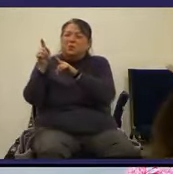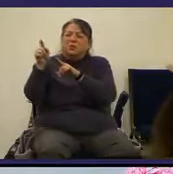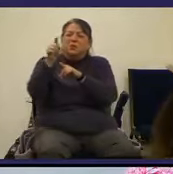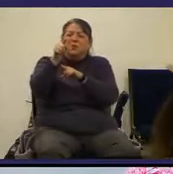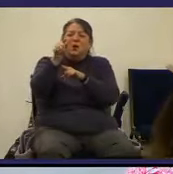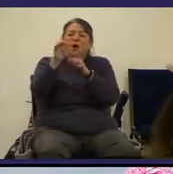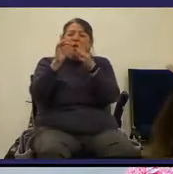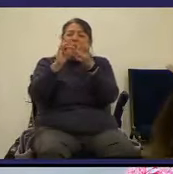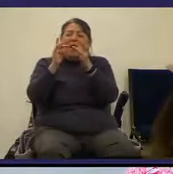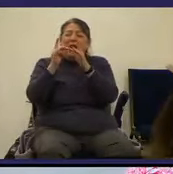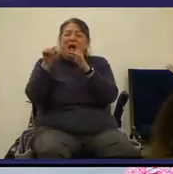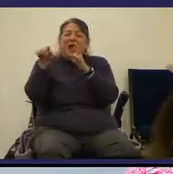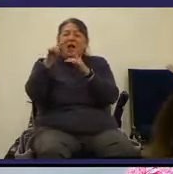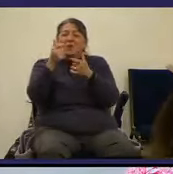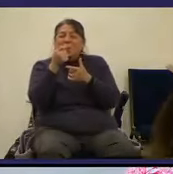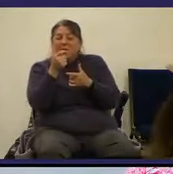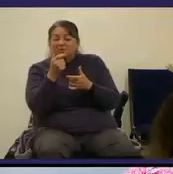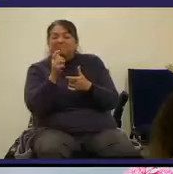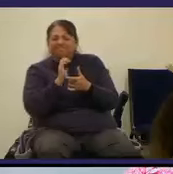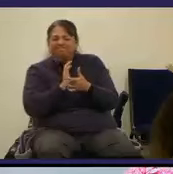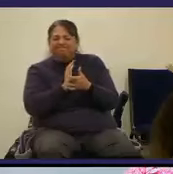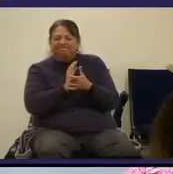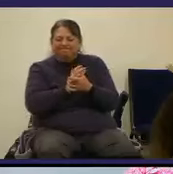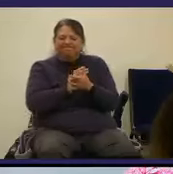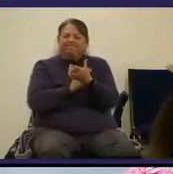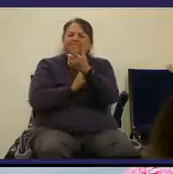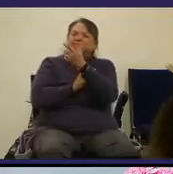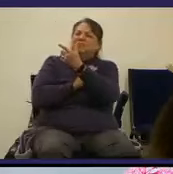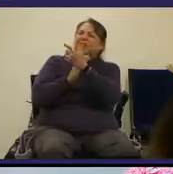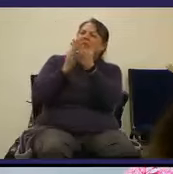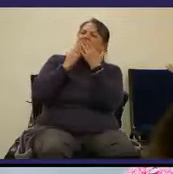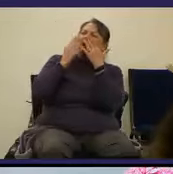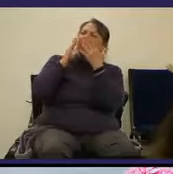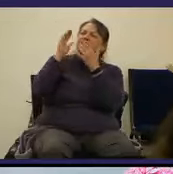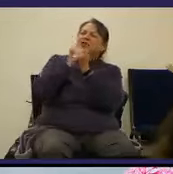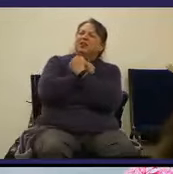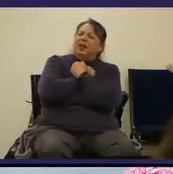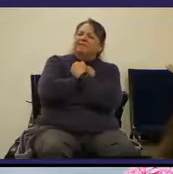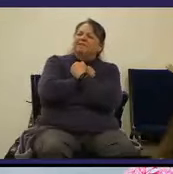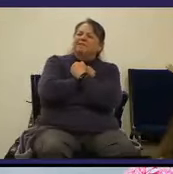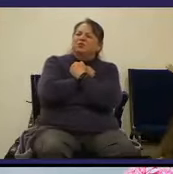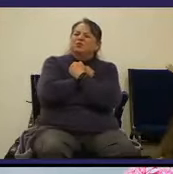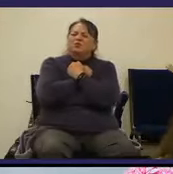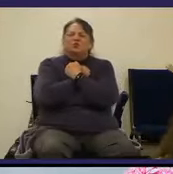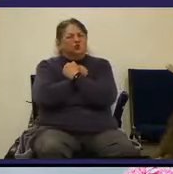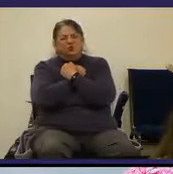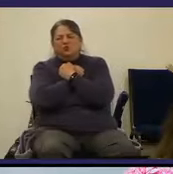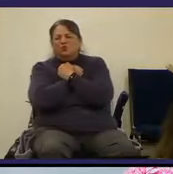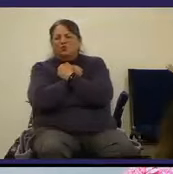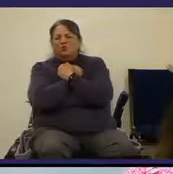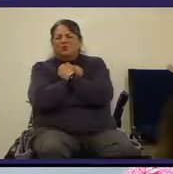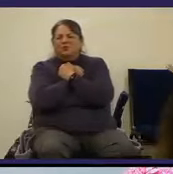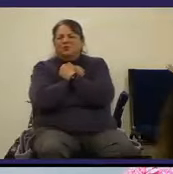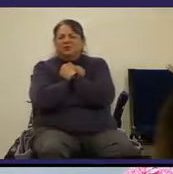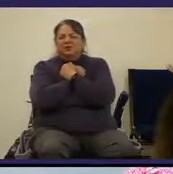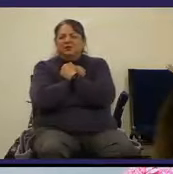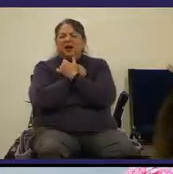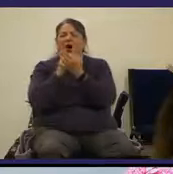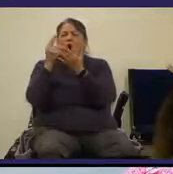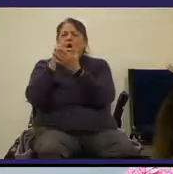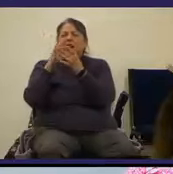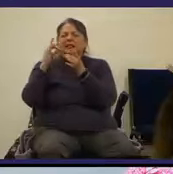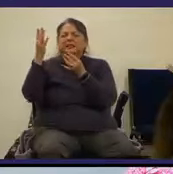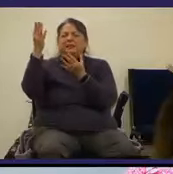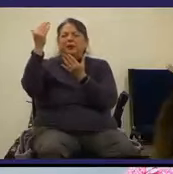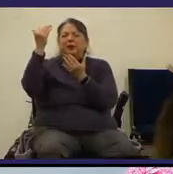us online. We praise you for your love for us and your presence here today, and we pray that you would be glorified. Holy Spirit,